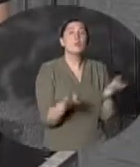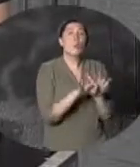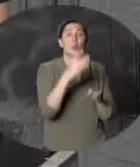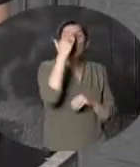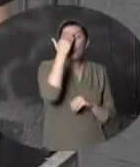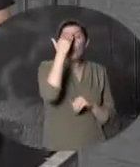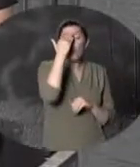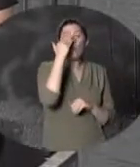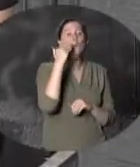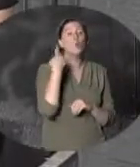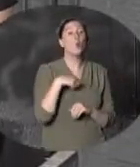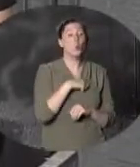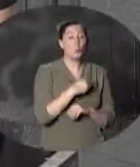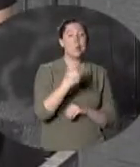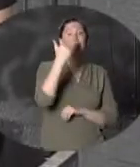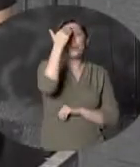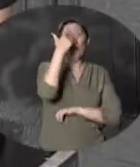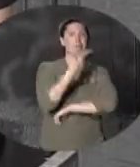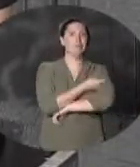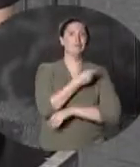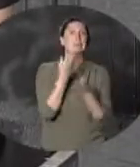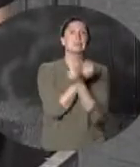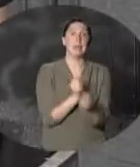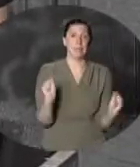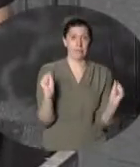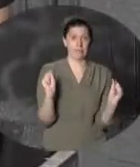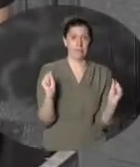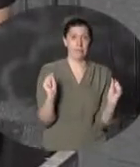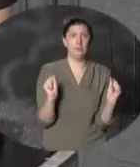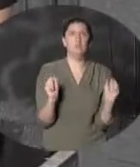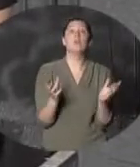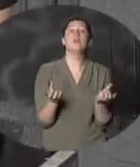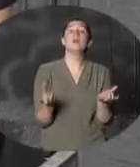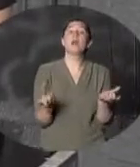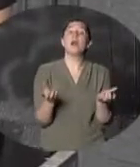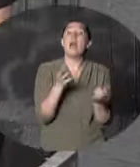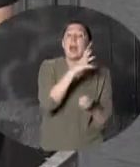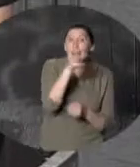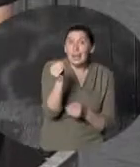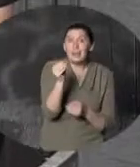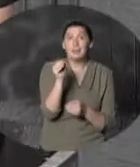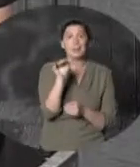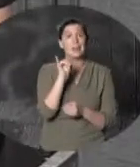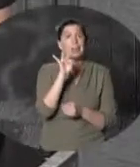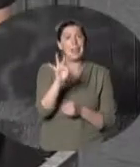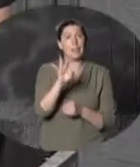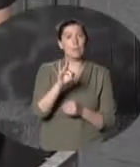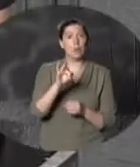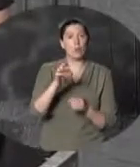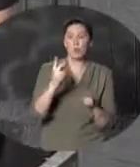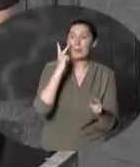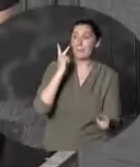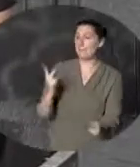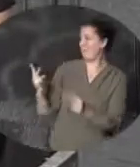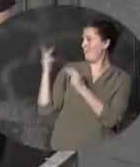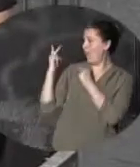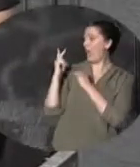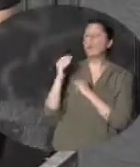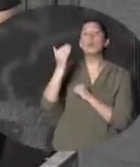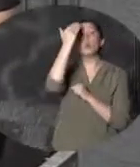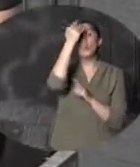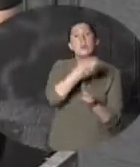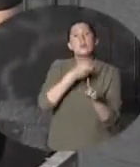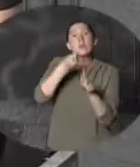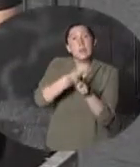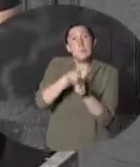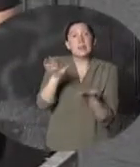we know that these vaccines are safe, and even more significantly, that if we look through history, we know the fatality and the